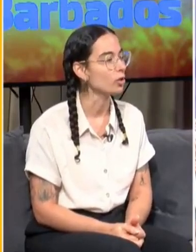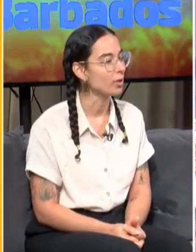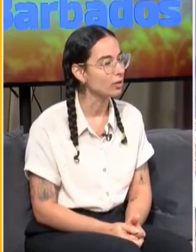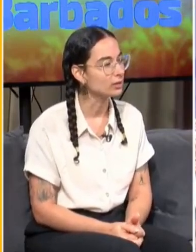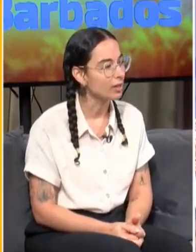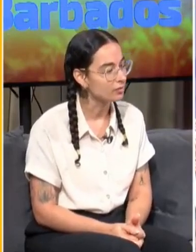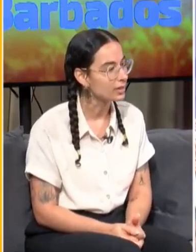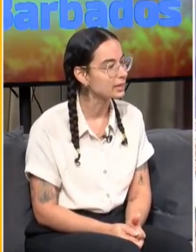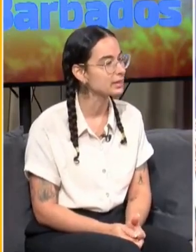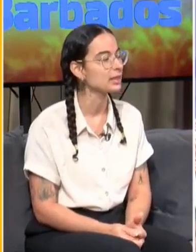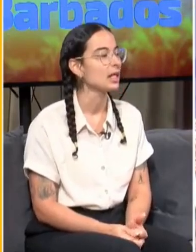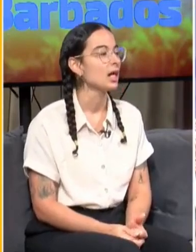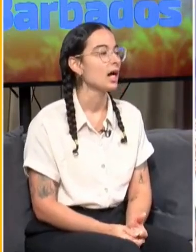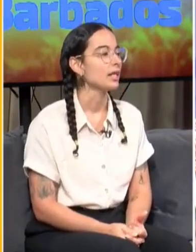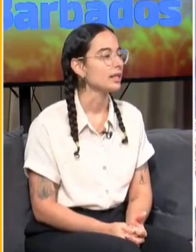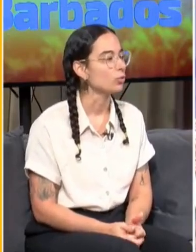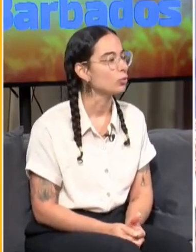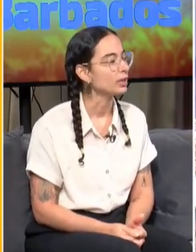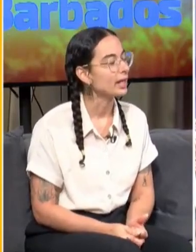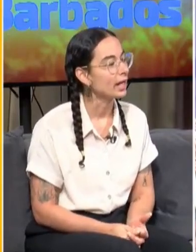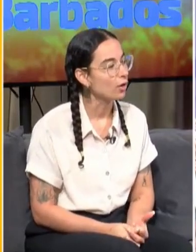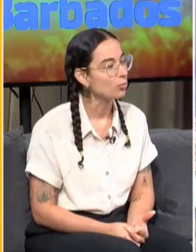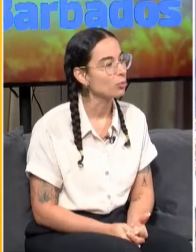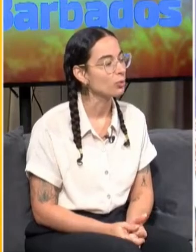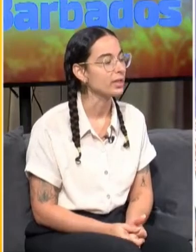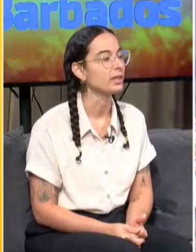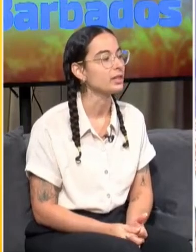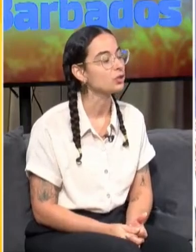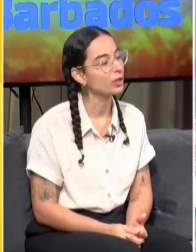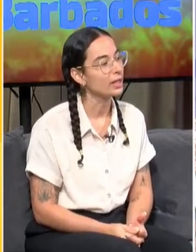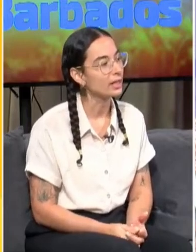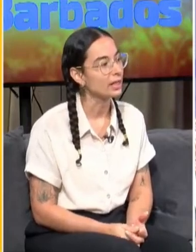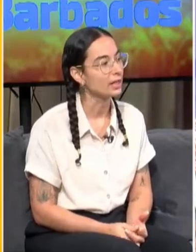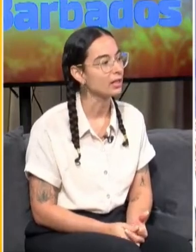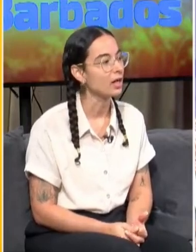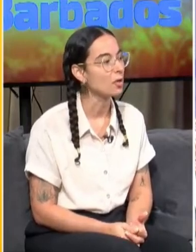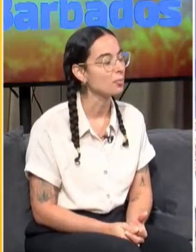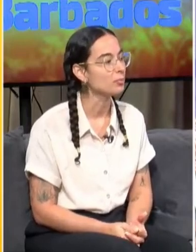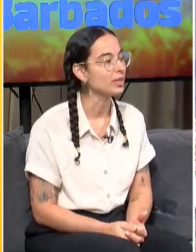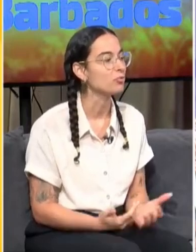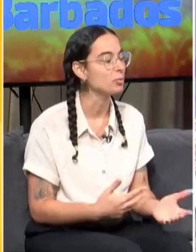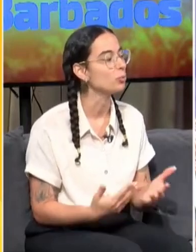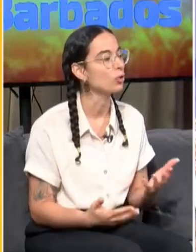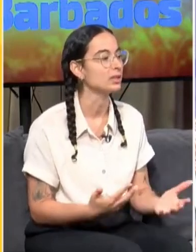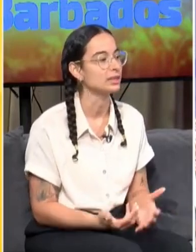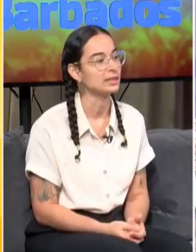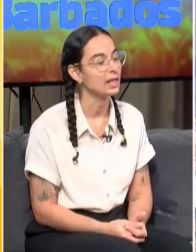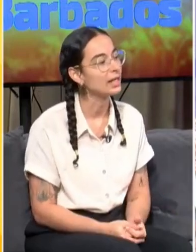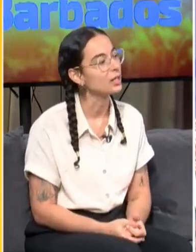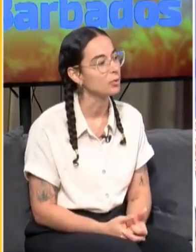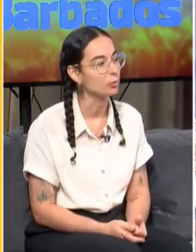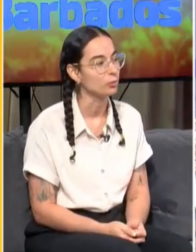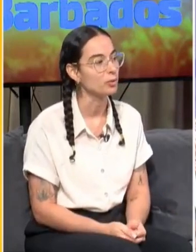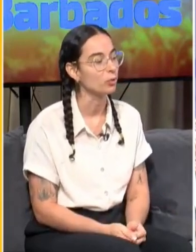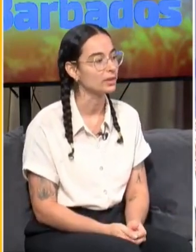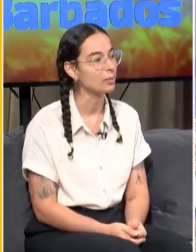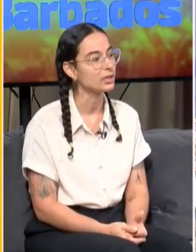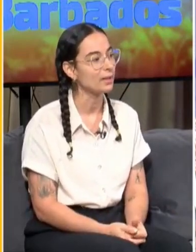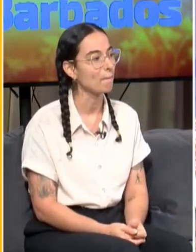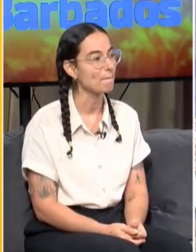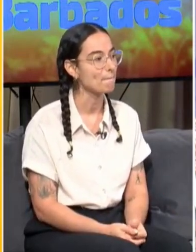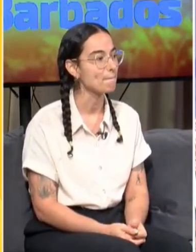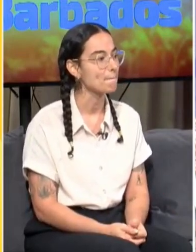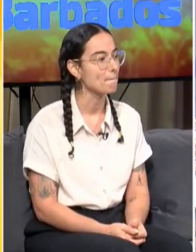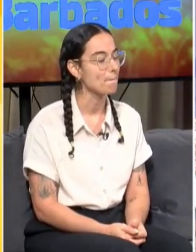more about deafness, I think, will really help with integrating deaf people more into society. People would be more